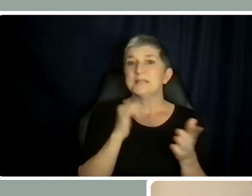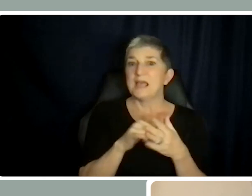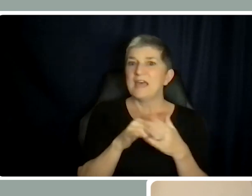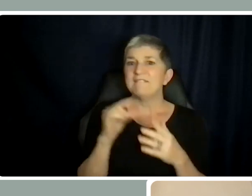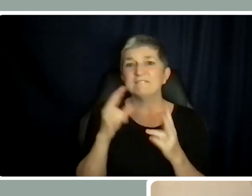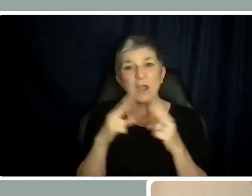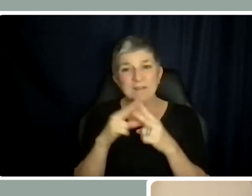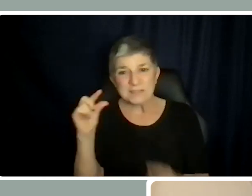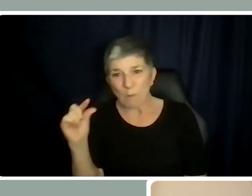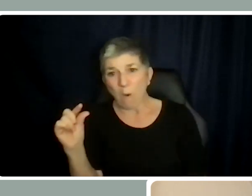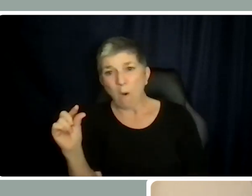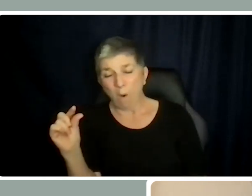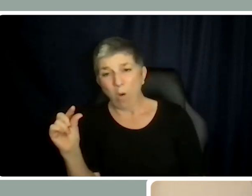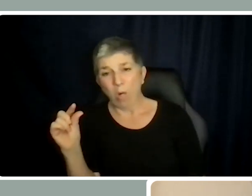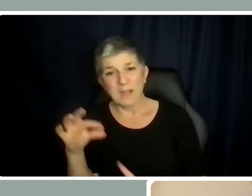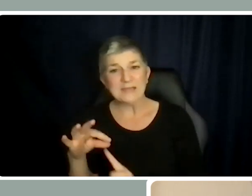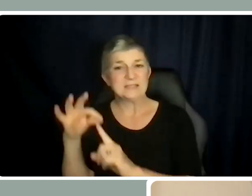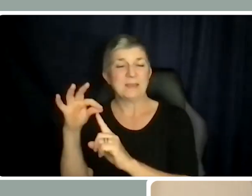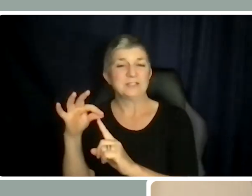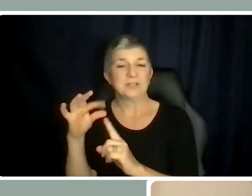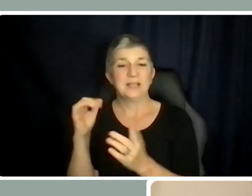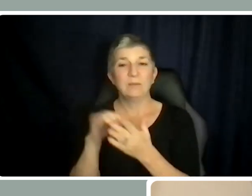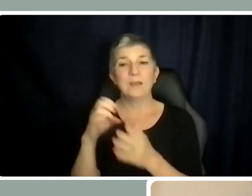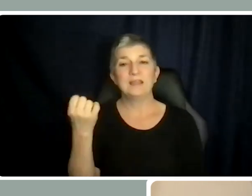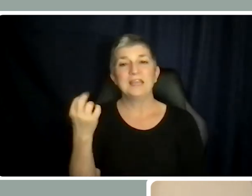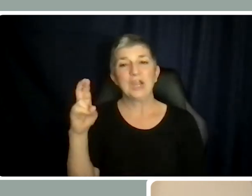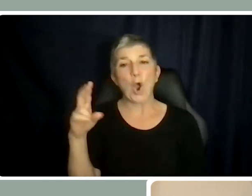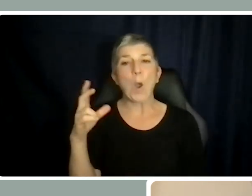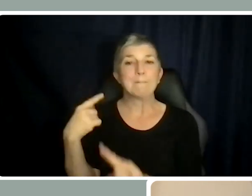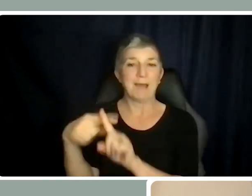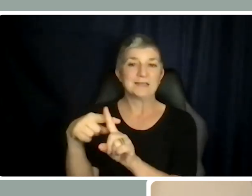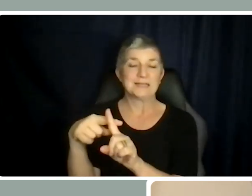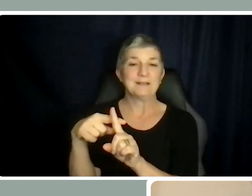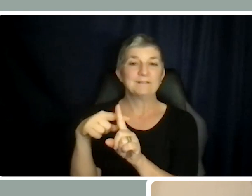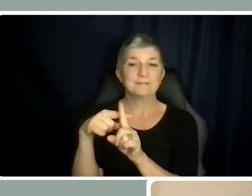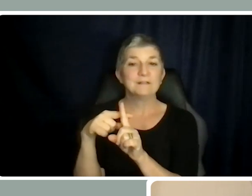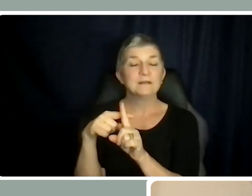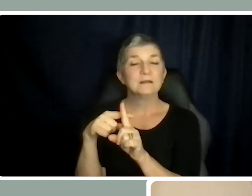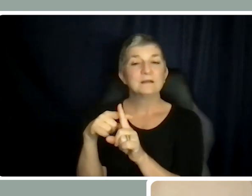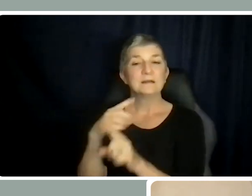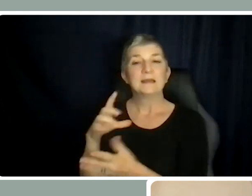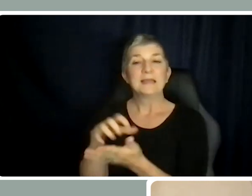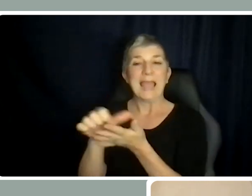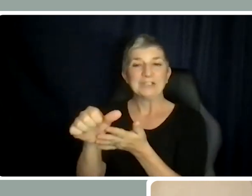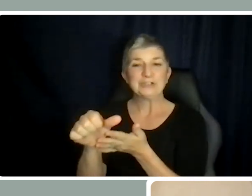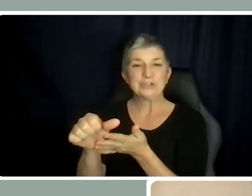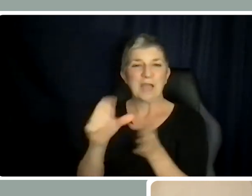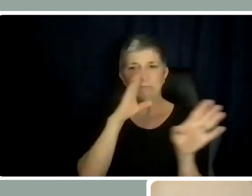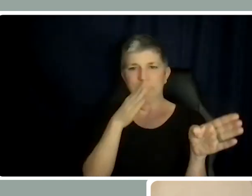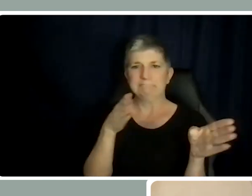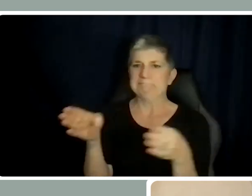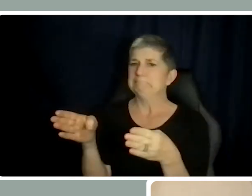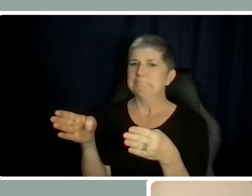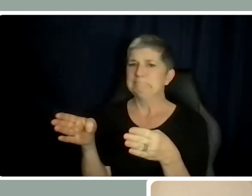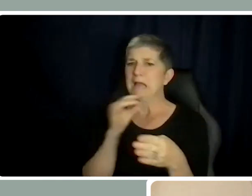small size range, and especially in an ER positive cancer, I would tend to steer that person